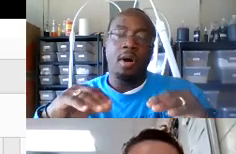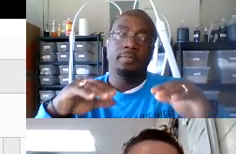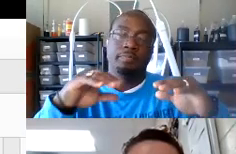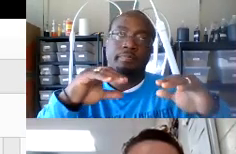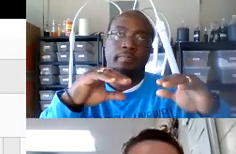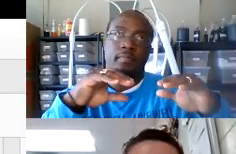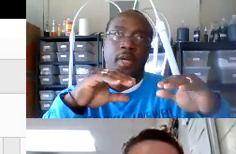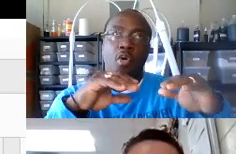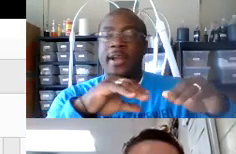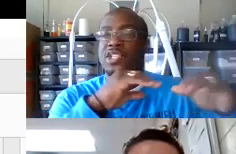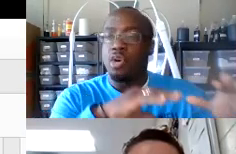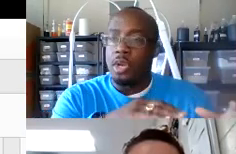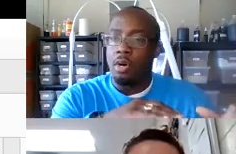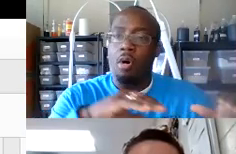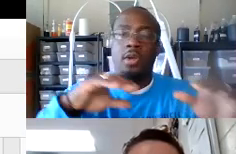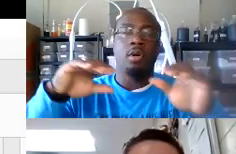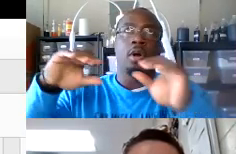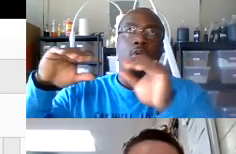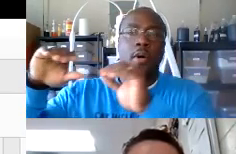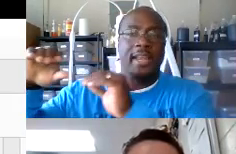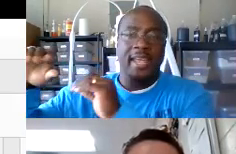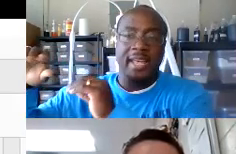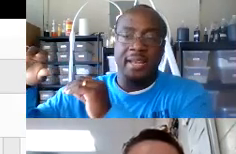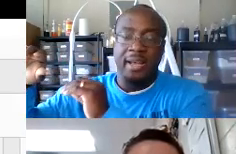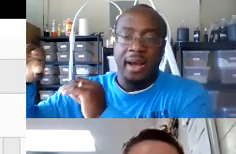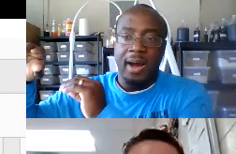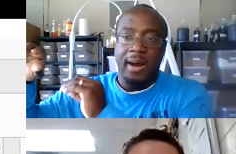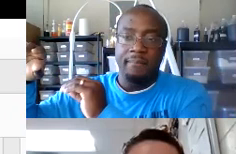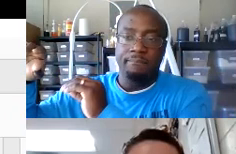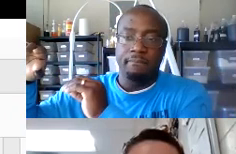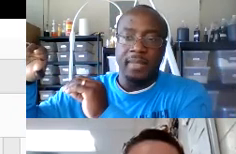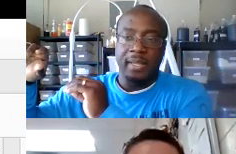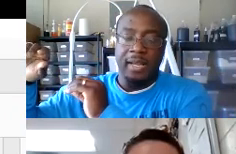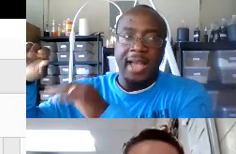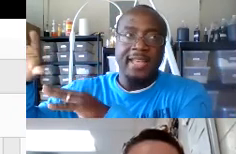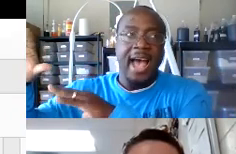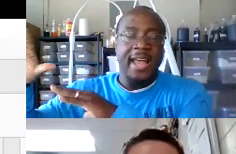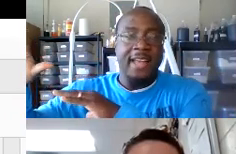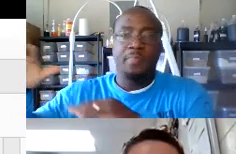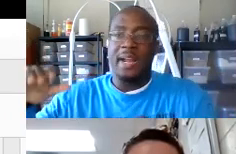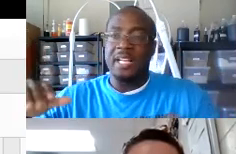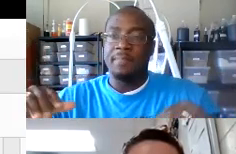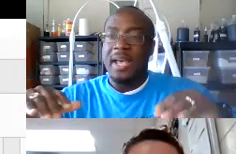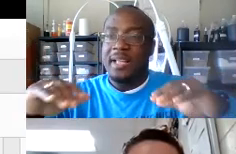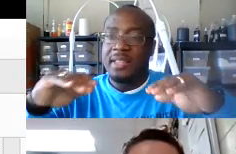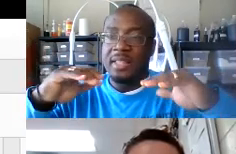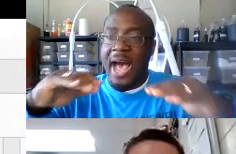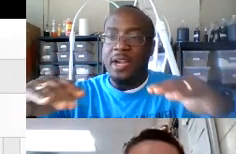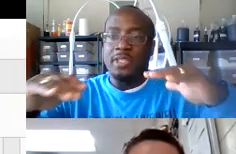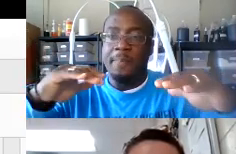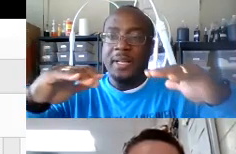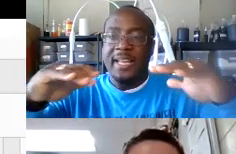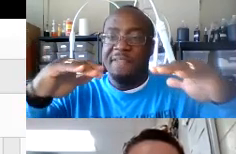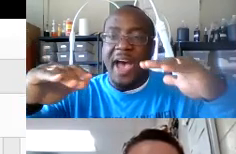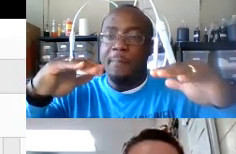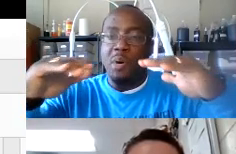if you are growing in soil or you're growing in I guess hydroponically, I